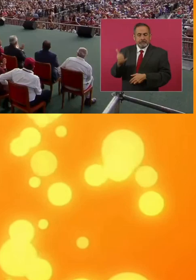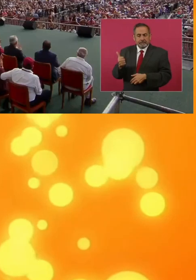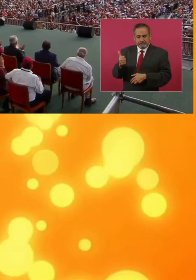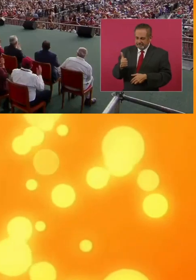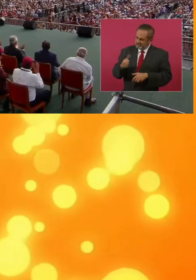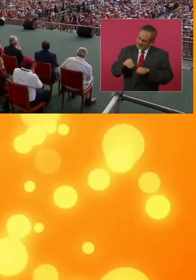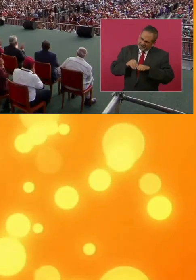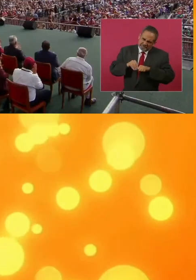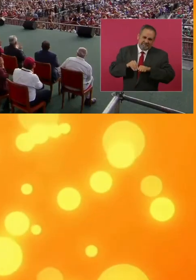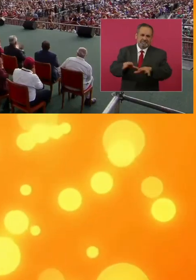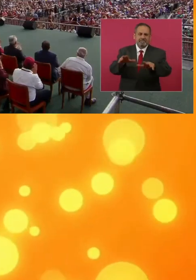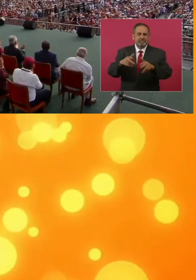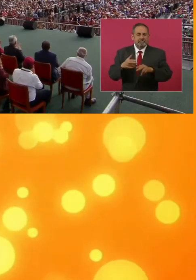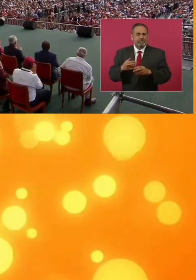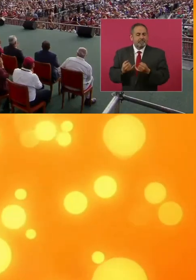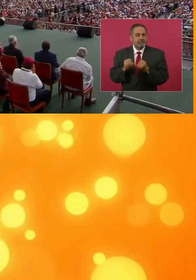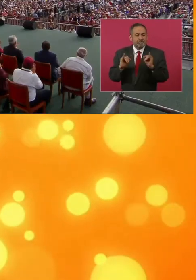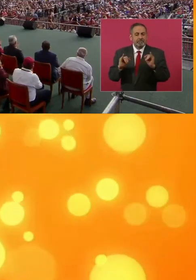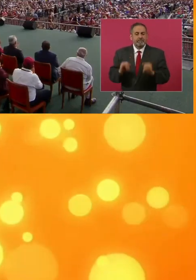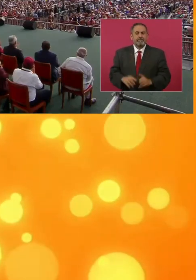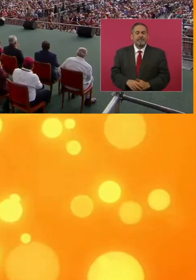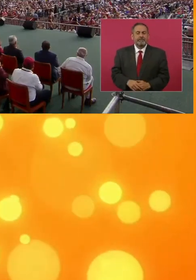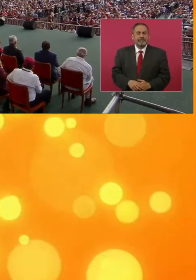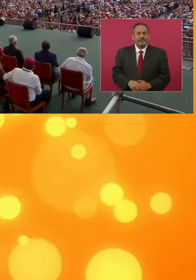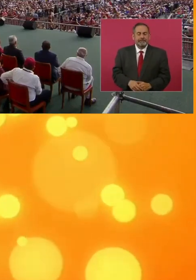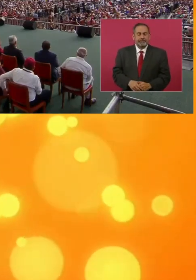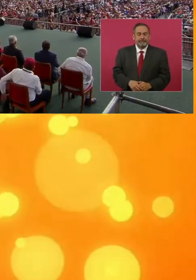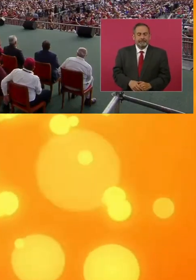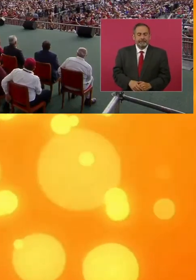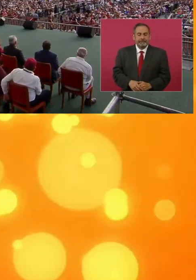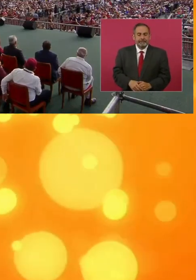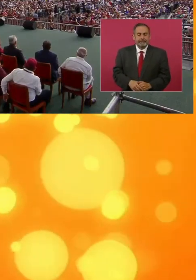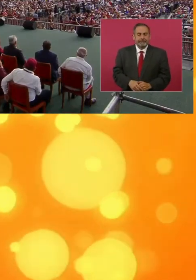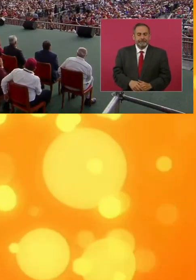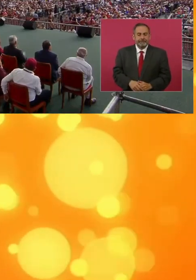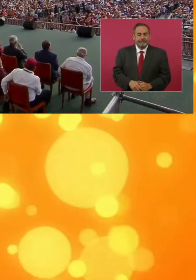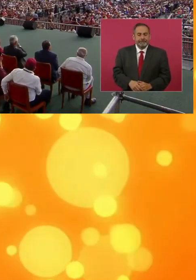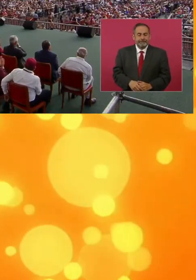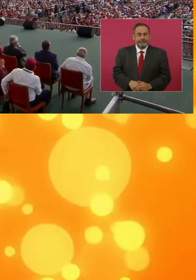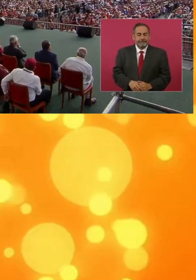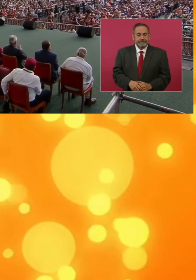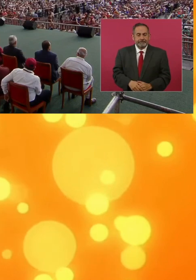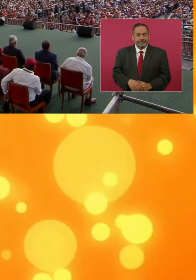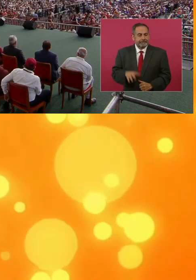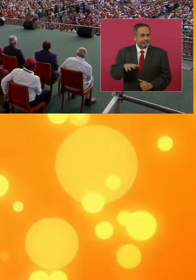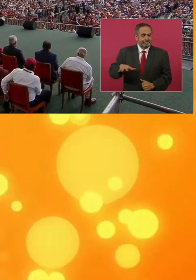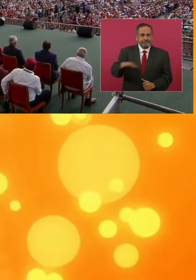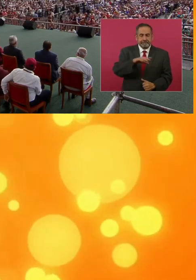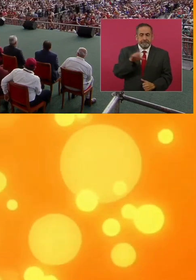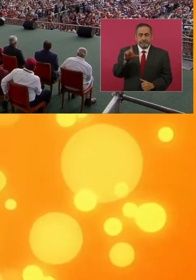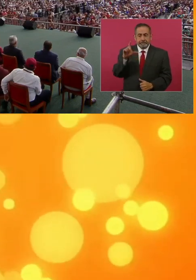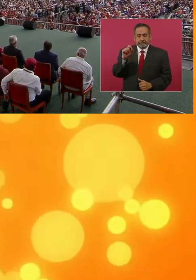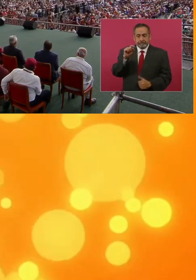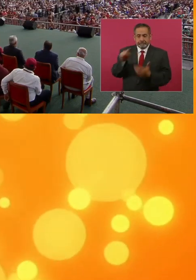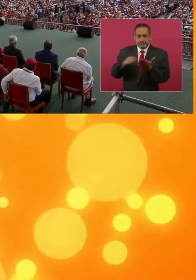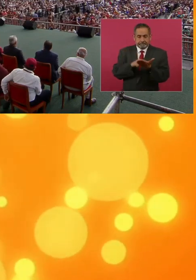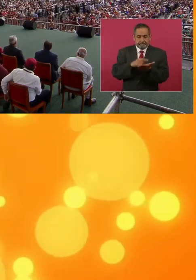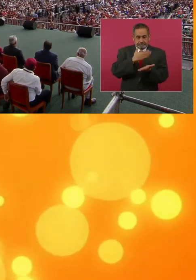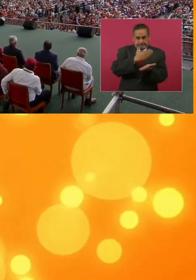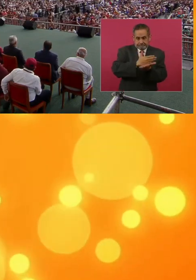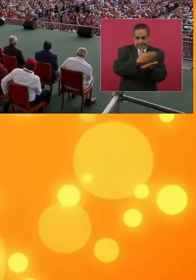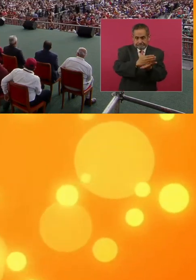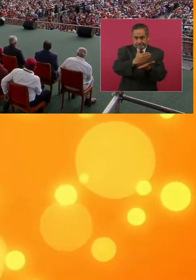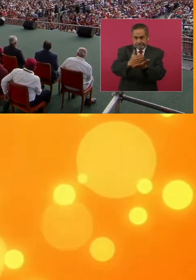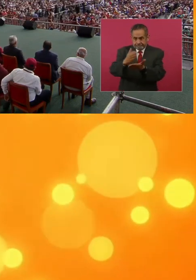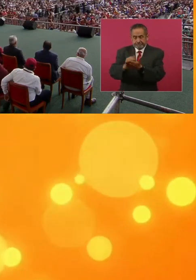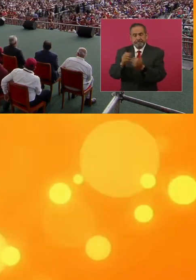dramatic social, political, economic transformation that has been precipitated by the